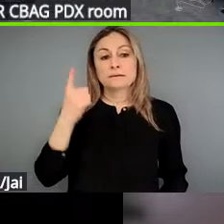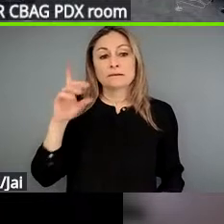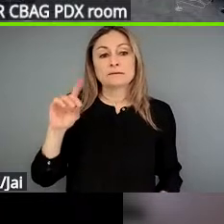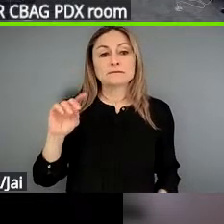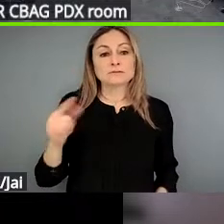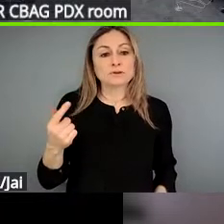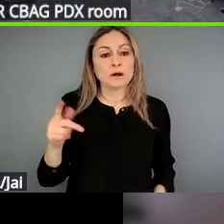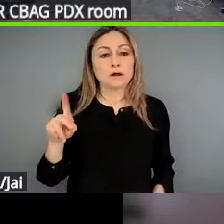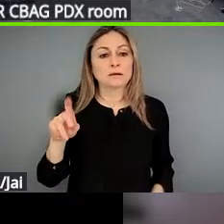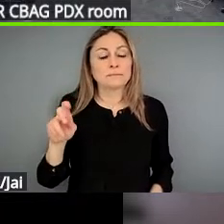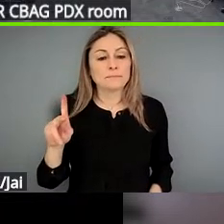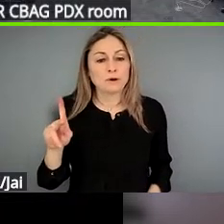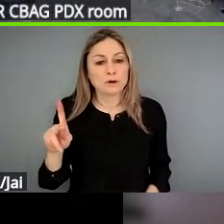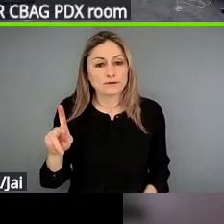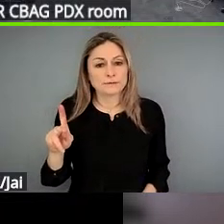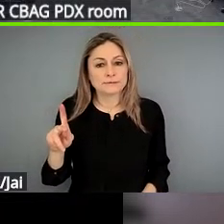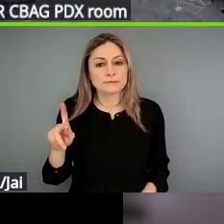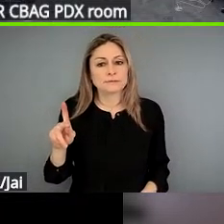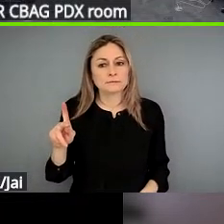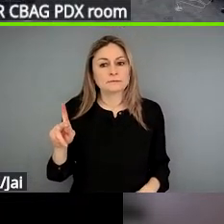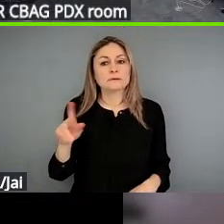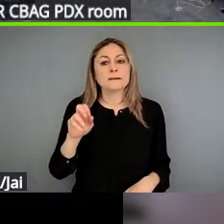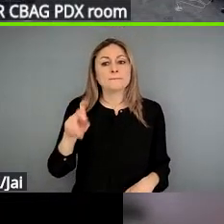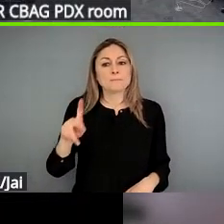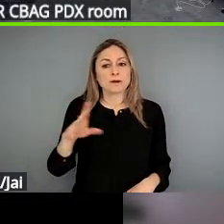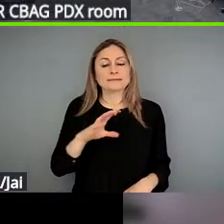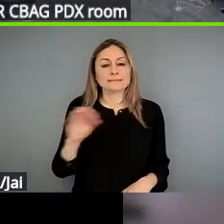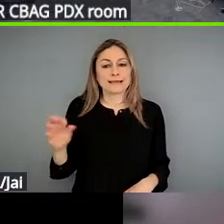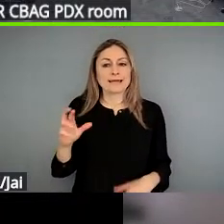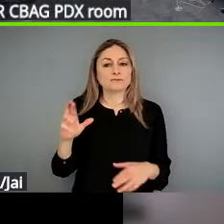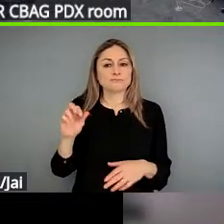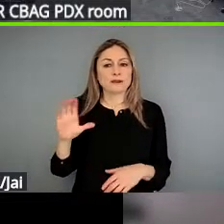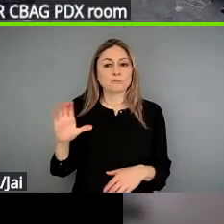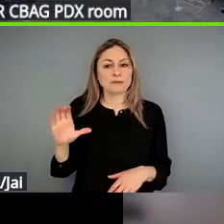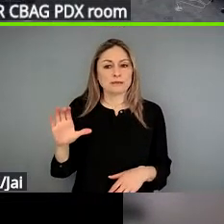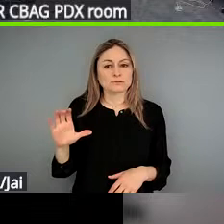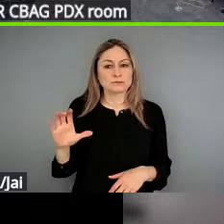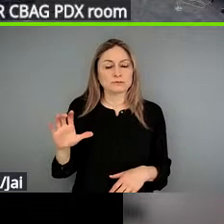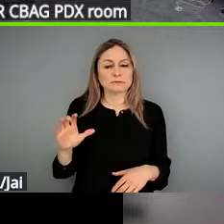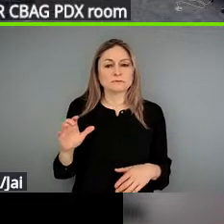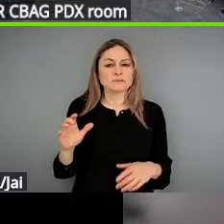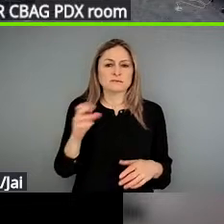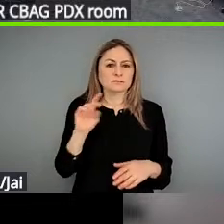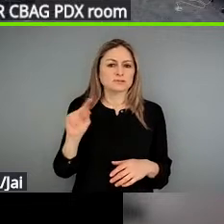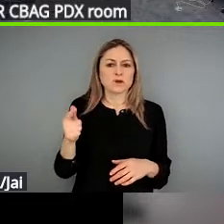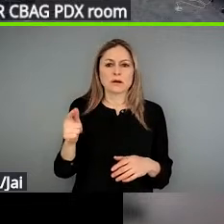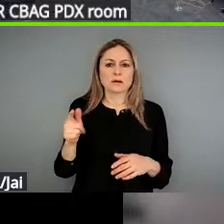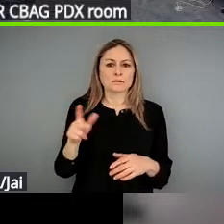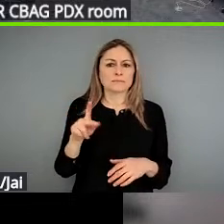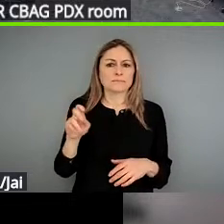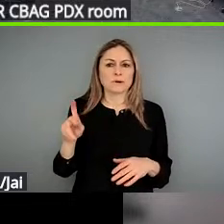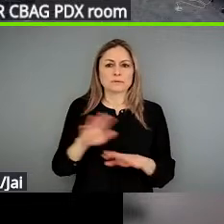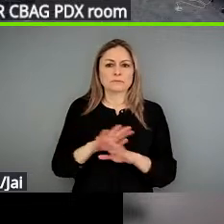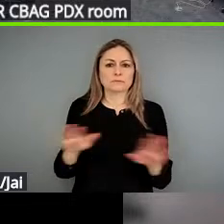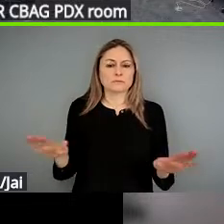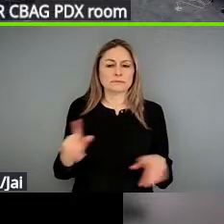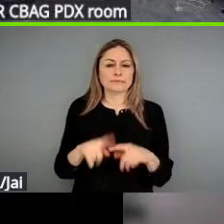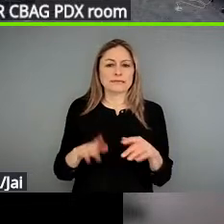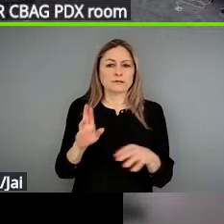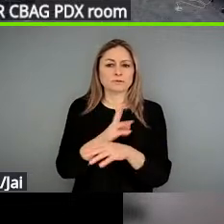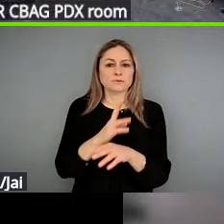been, that Parks and Recreation placed the dog park off limits during the winter because the